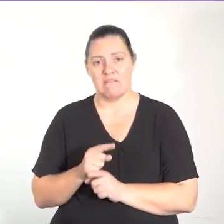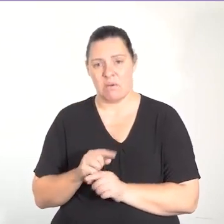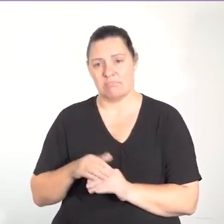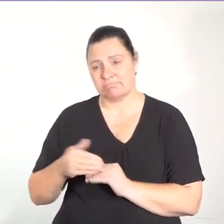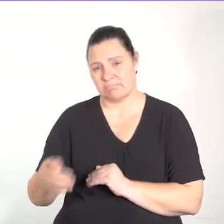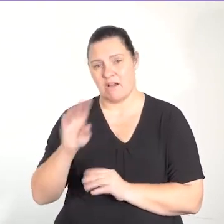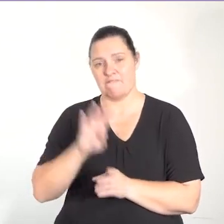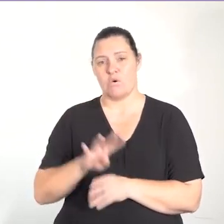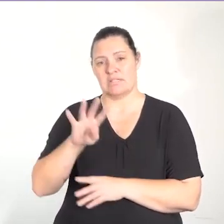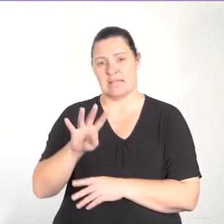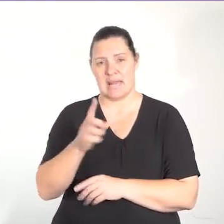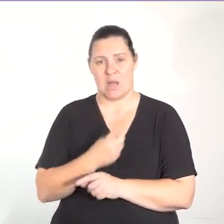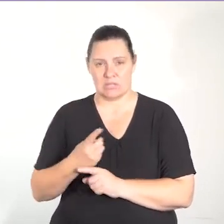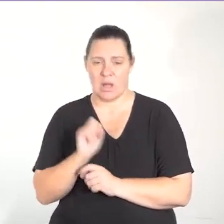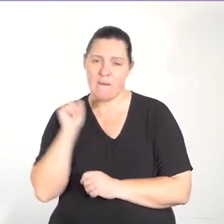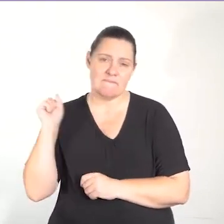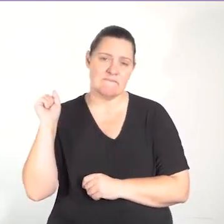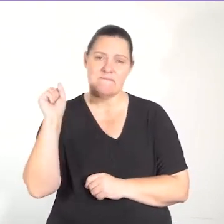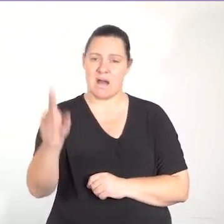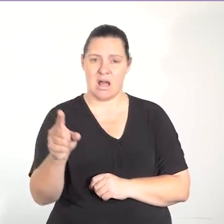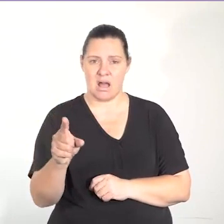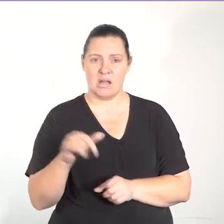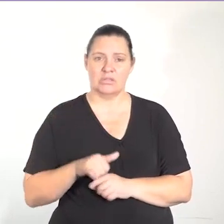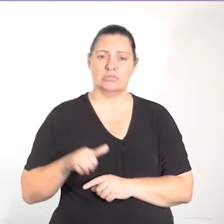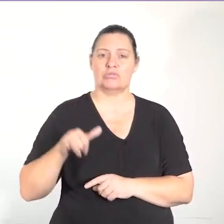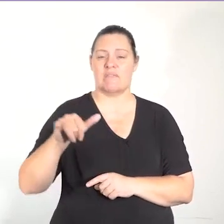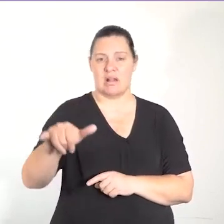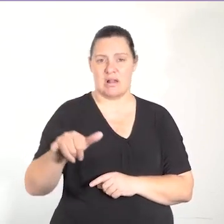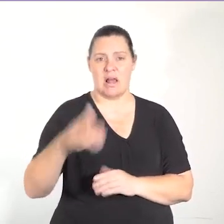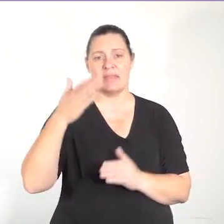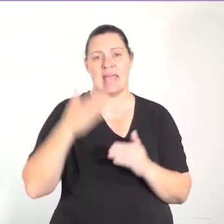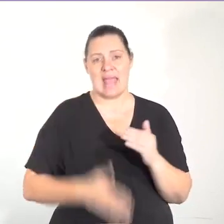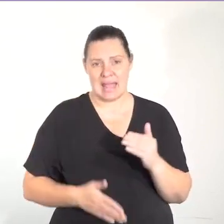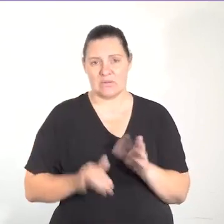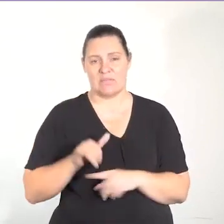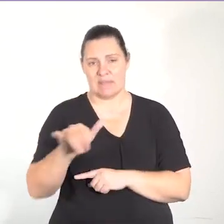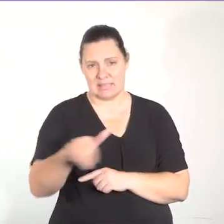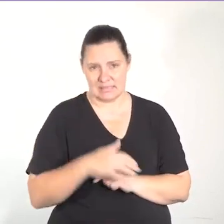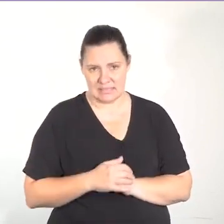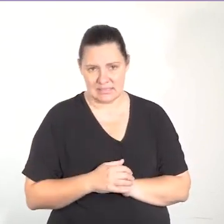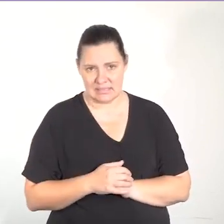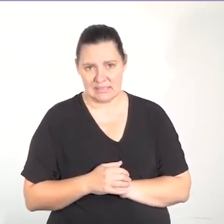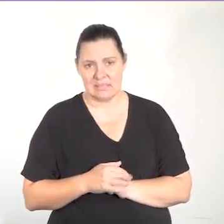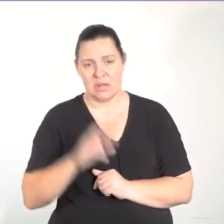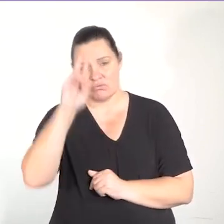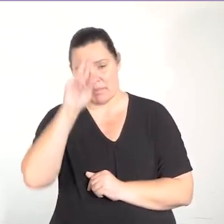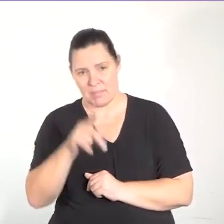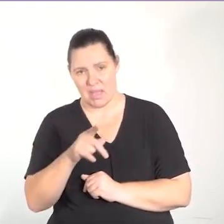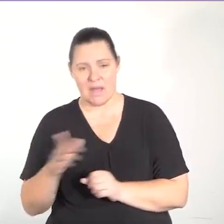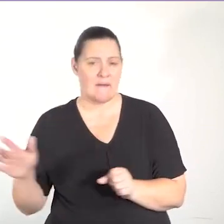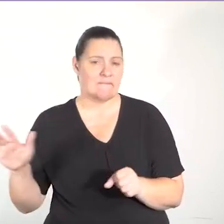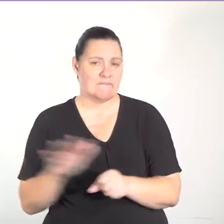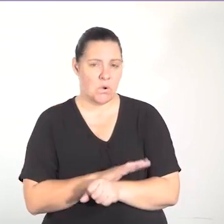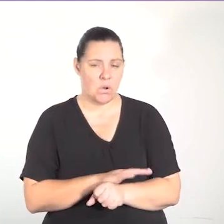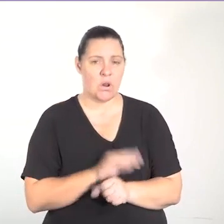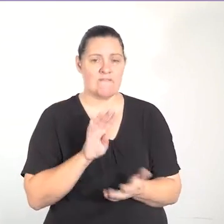lasts 14 hours. How far had the plane traveled at the end of the flight? So remember, the